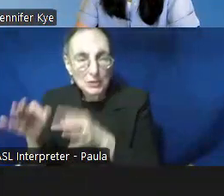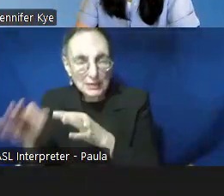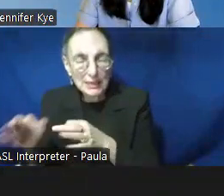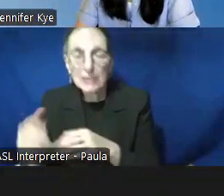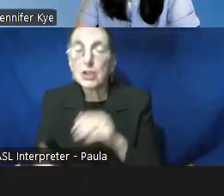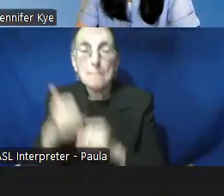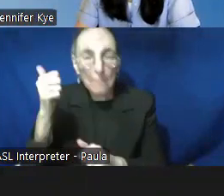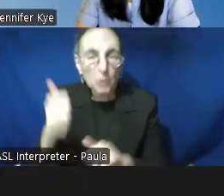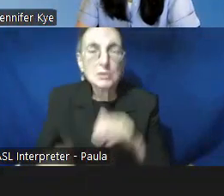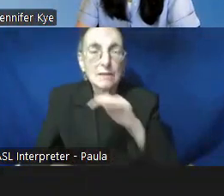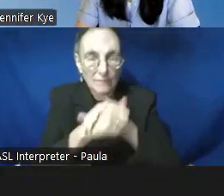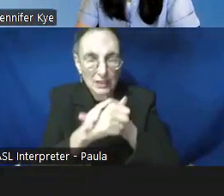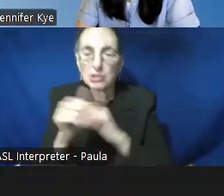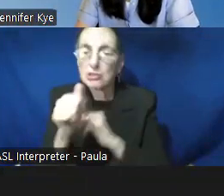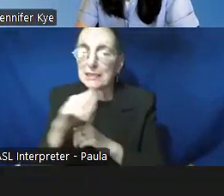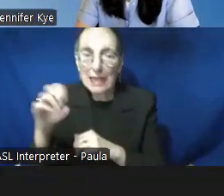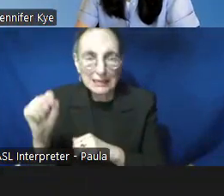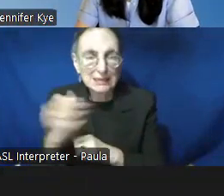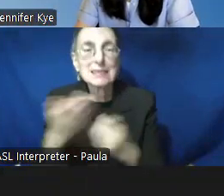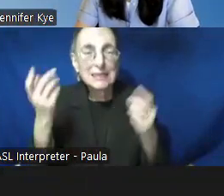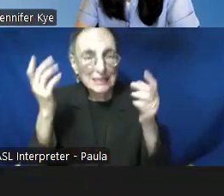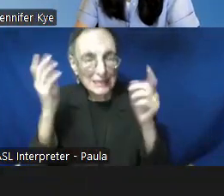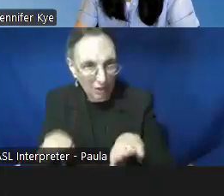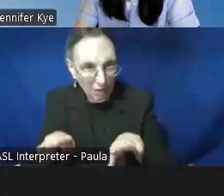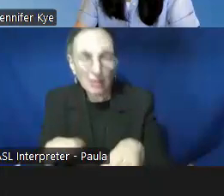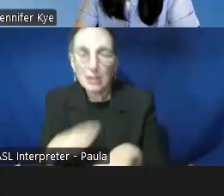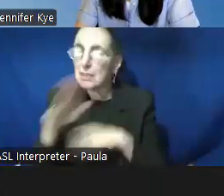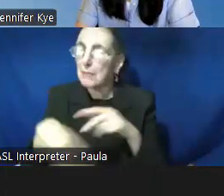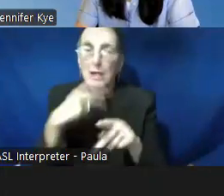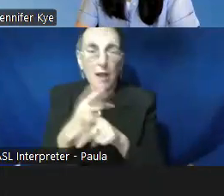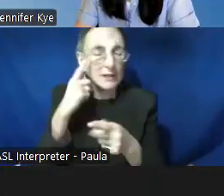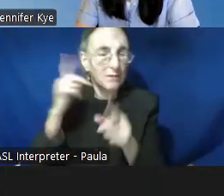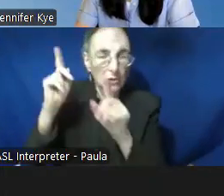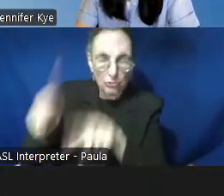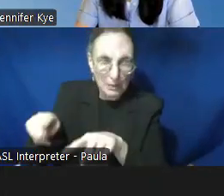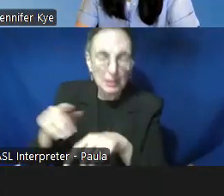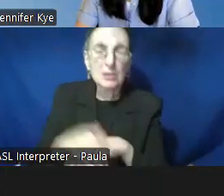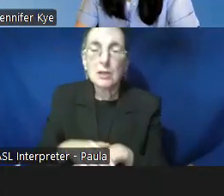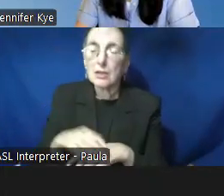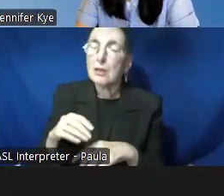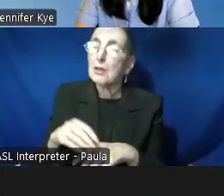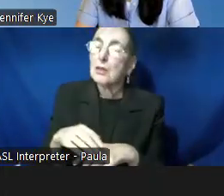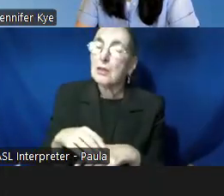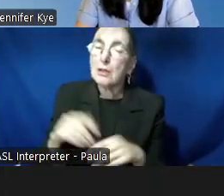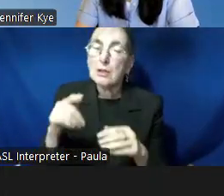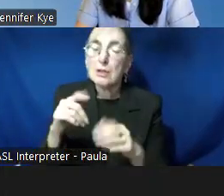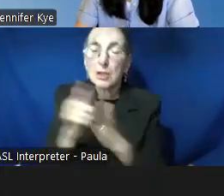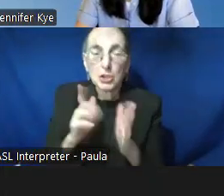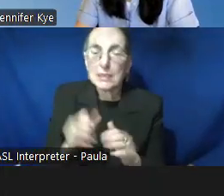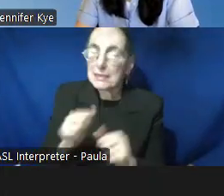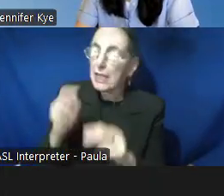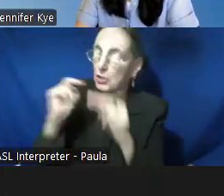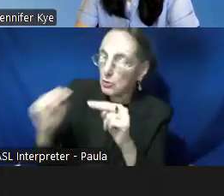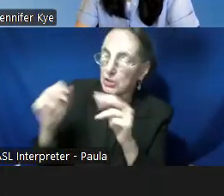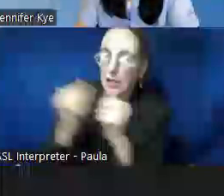do settle through some kind of settlement agreement. And attorneys can negotiate with landlords to settle